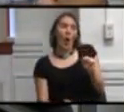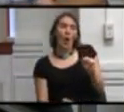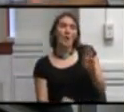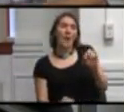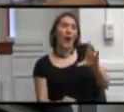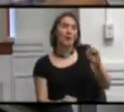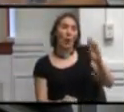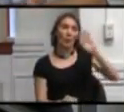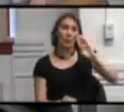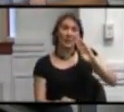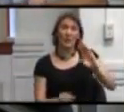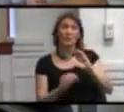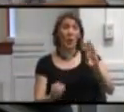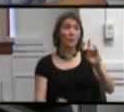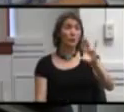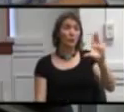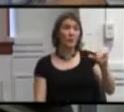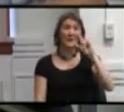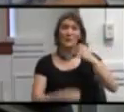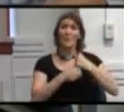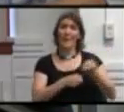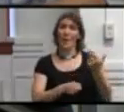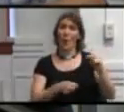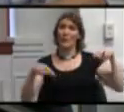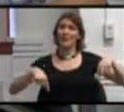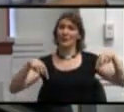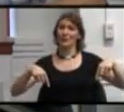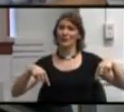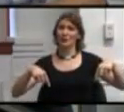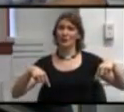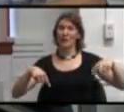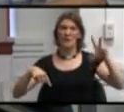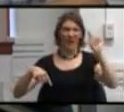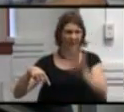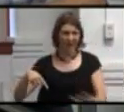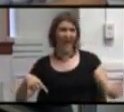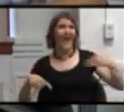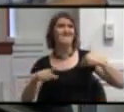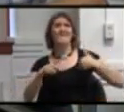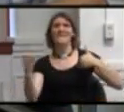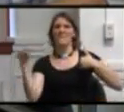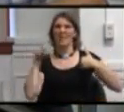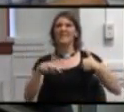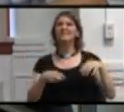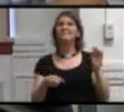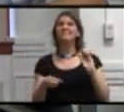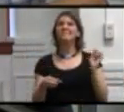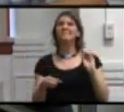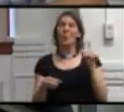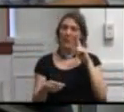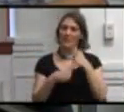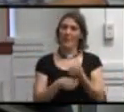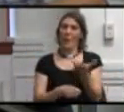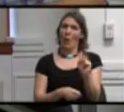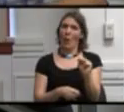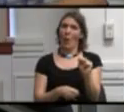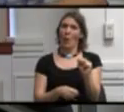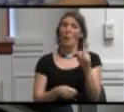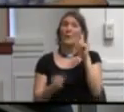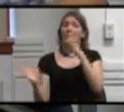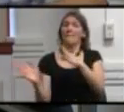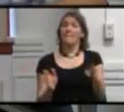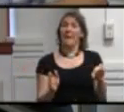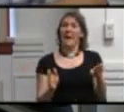have a brewery. Vermont is famous for breweries, but there's kind of a void of breweries in this area. We're intending to be